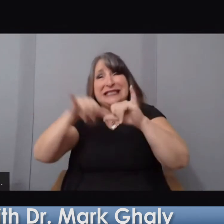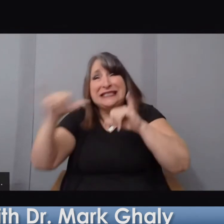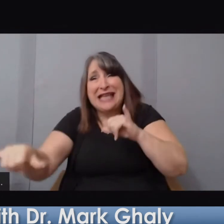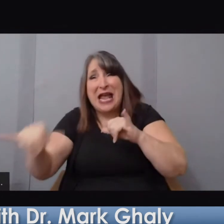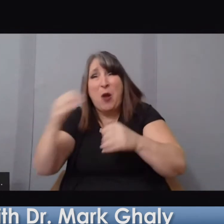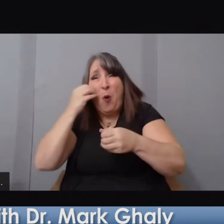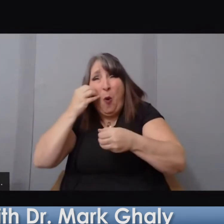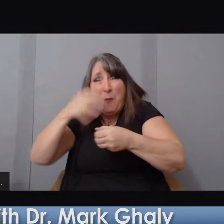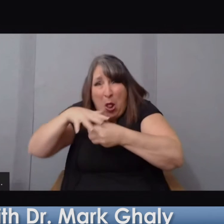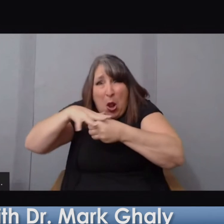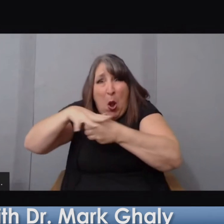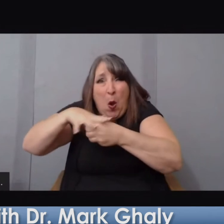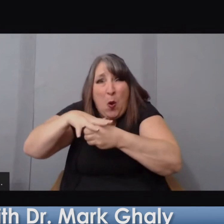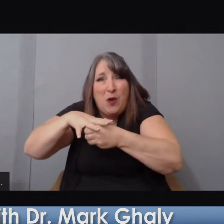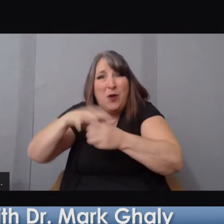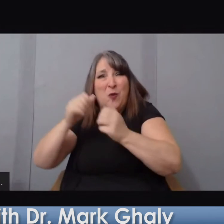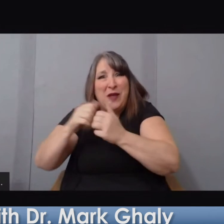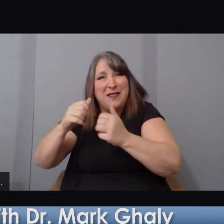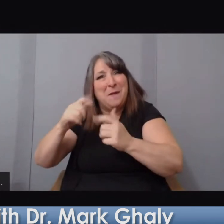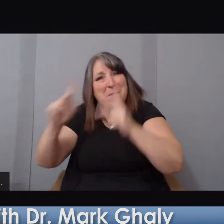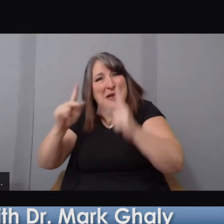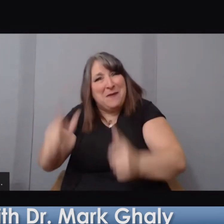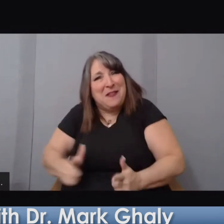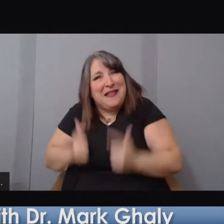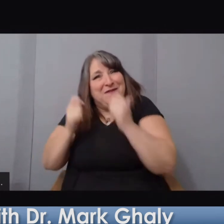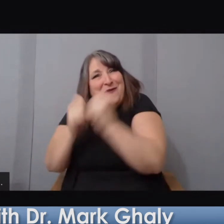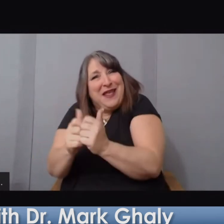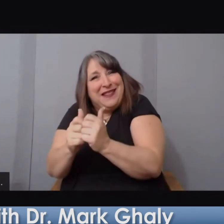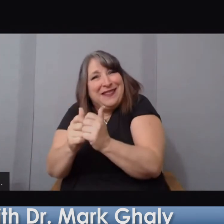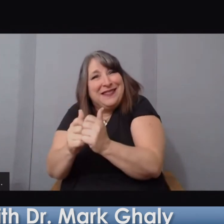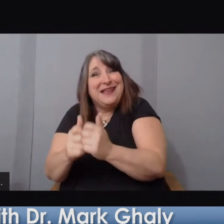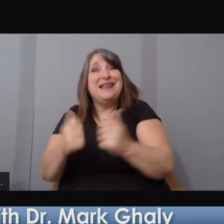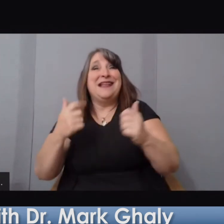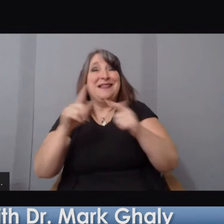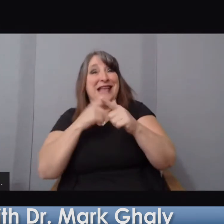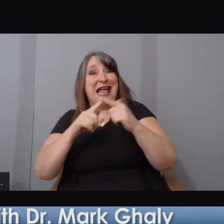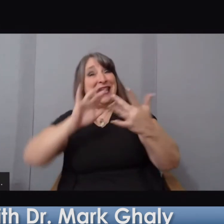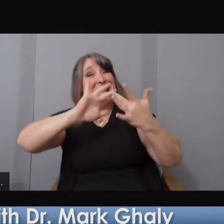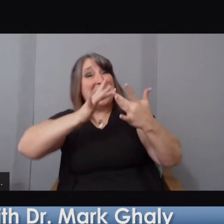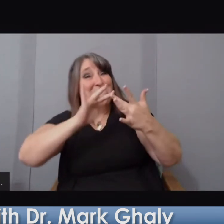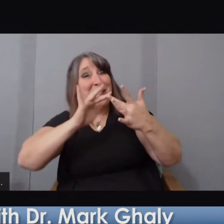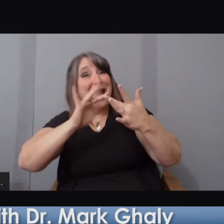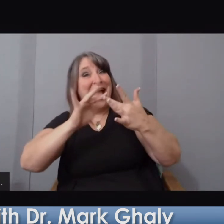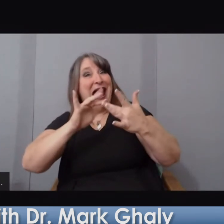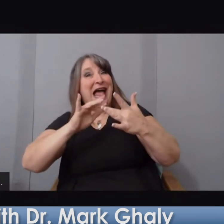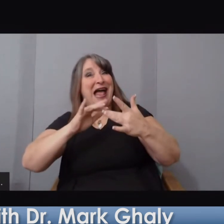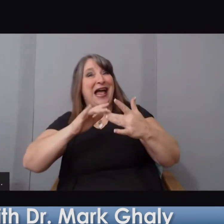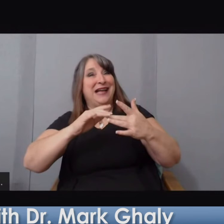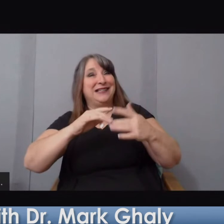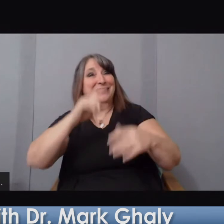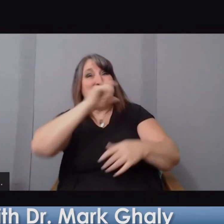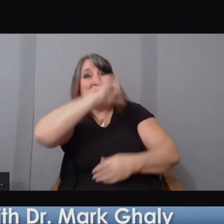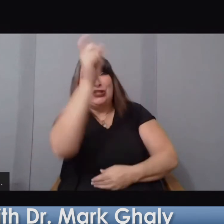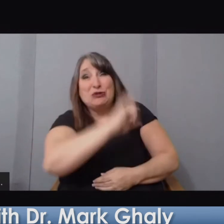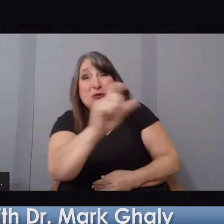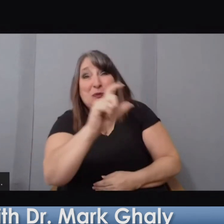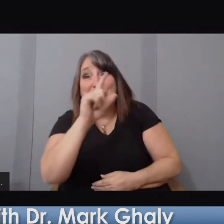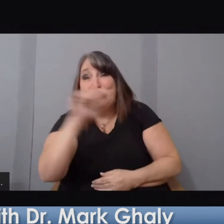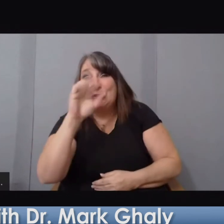their household, experiencing loved ones virtually, on the phone, by Zoom,